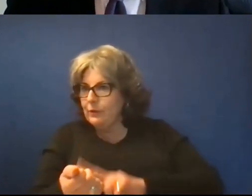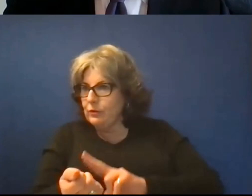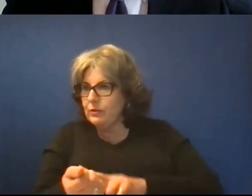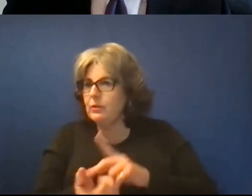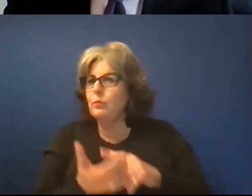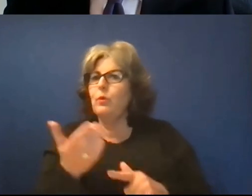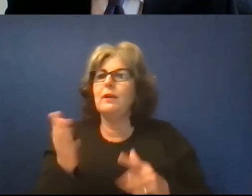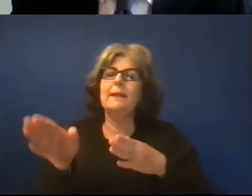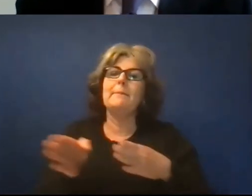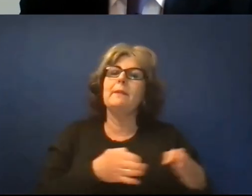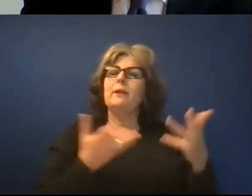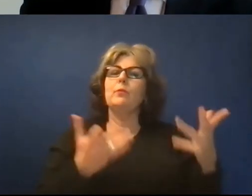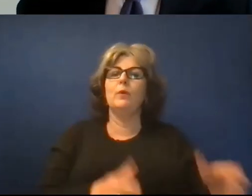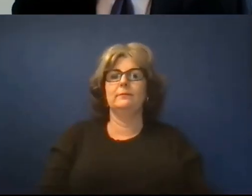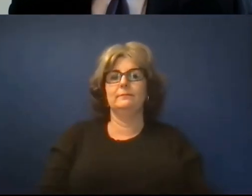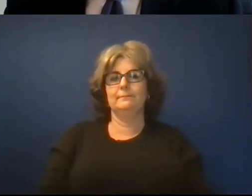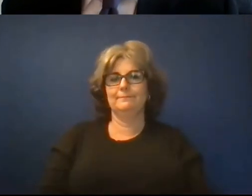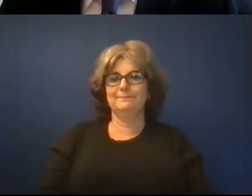they be planning for?